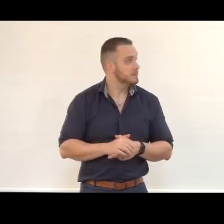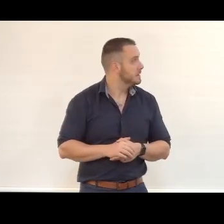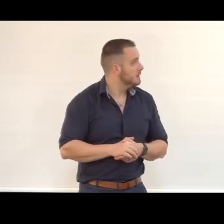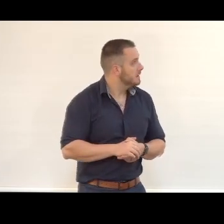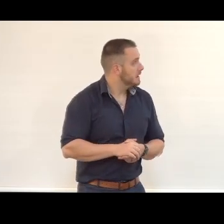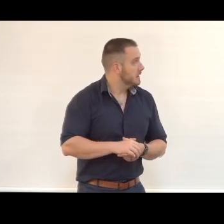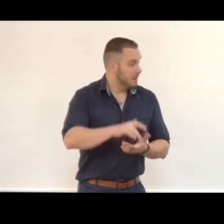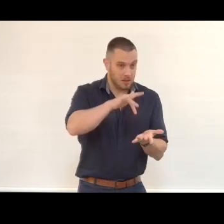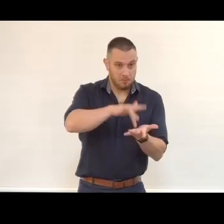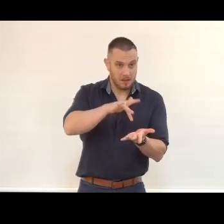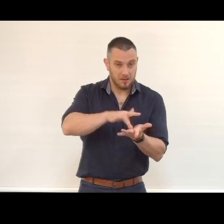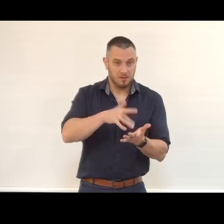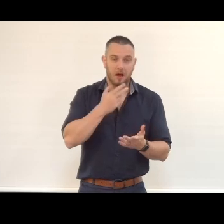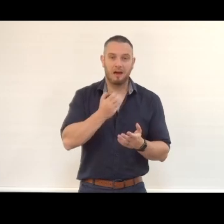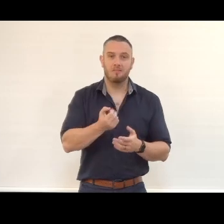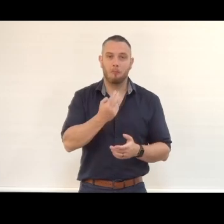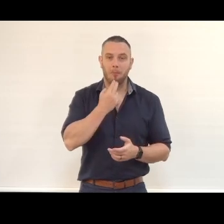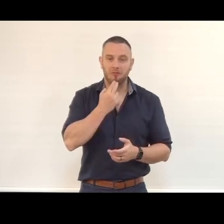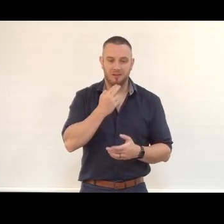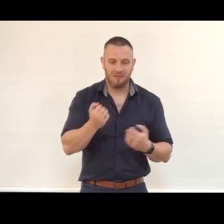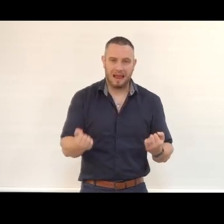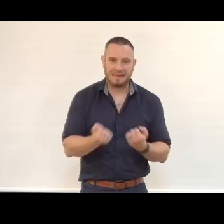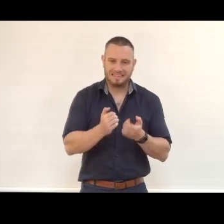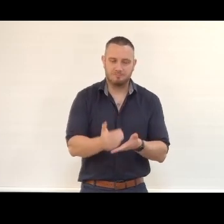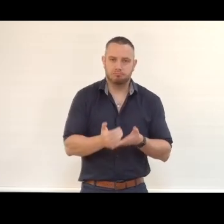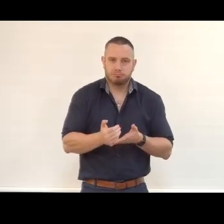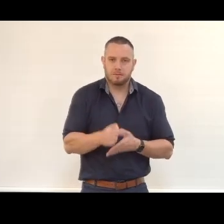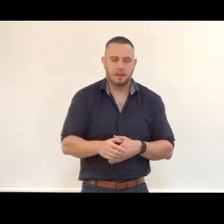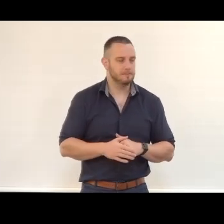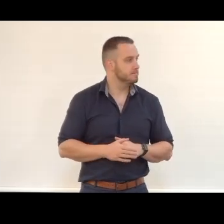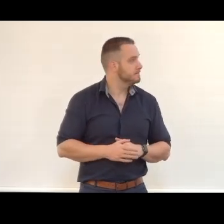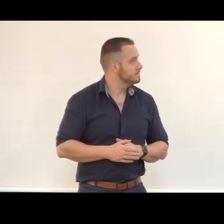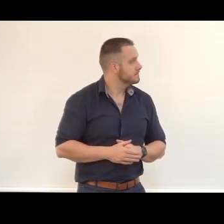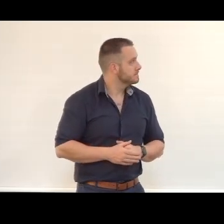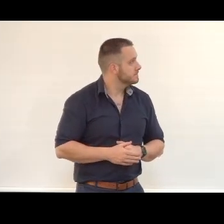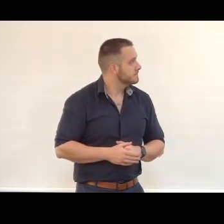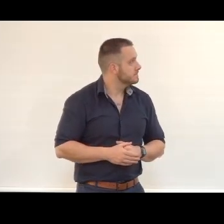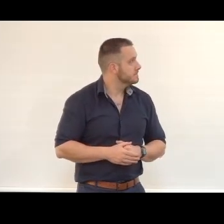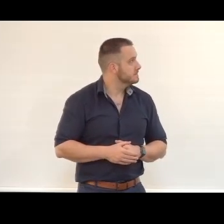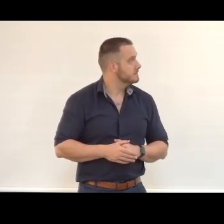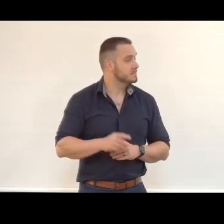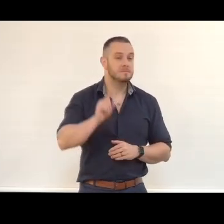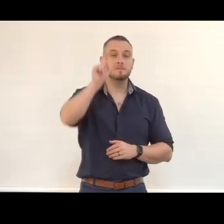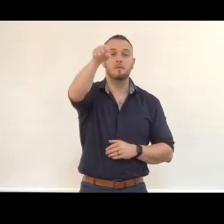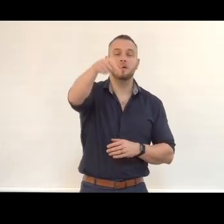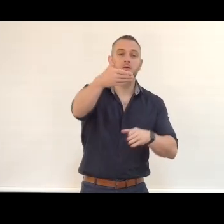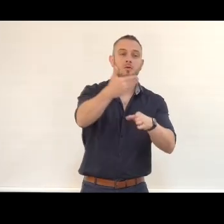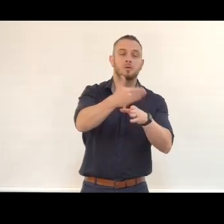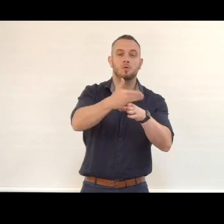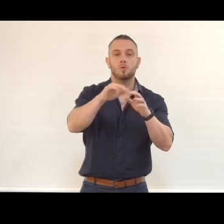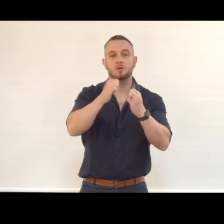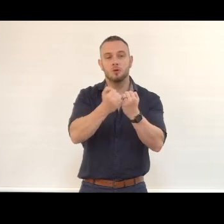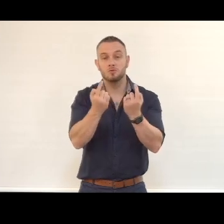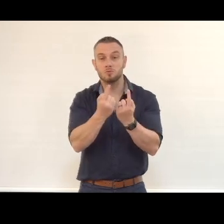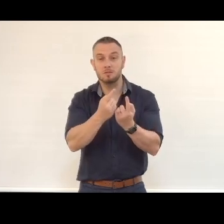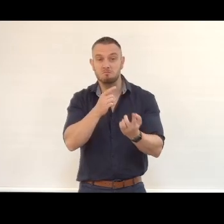of this picture, you see the batteries where all the solar energy is stored. And then at the back, you see the workshop. So if something is broken,